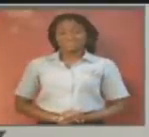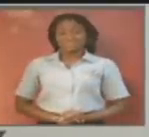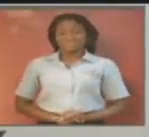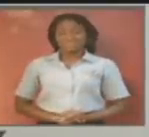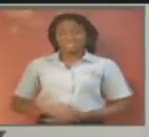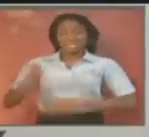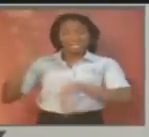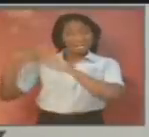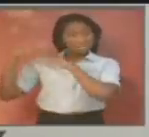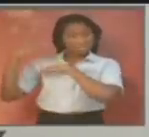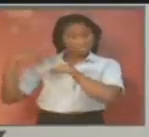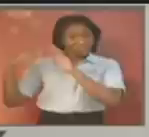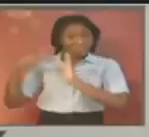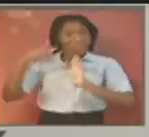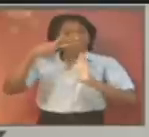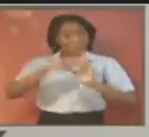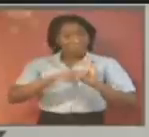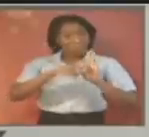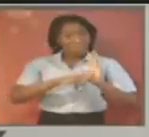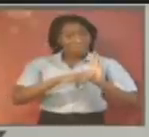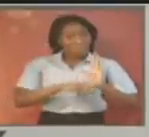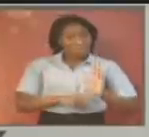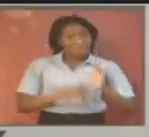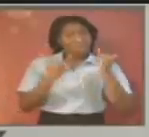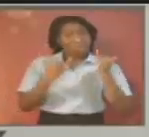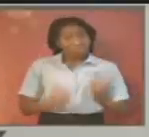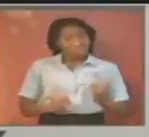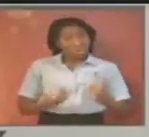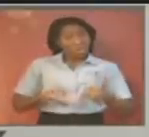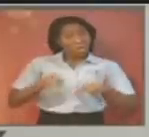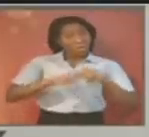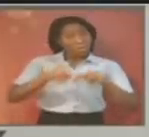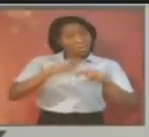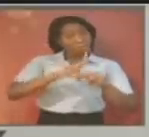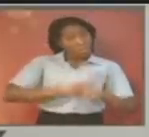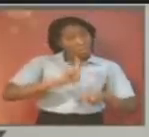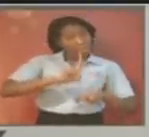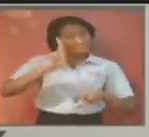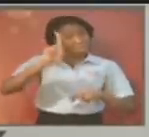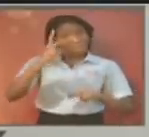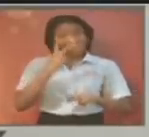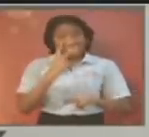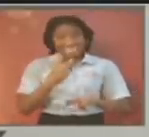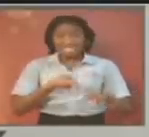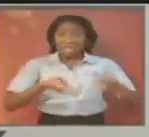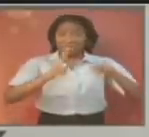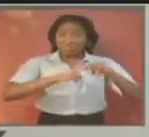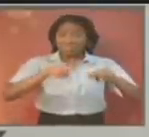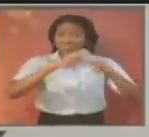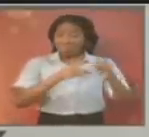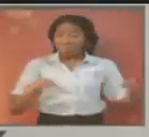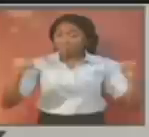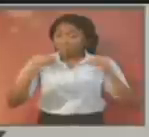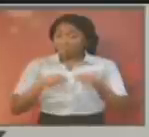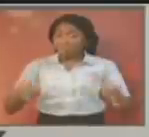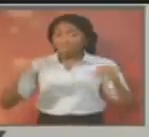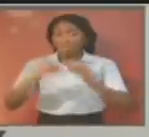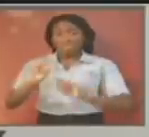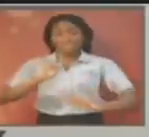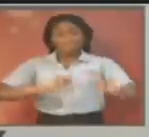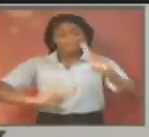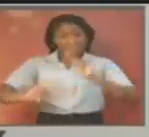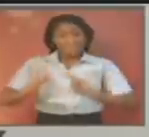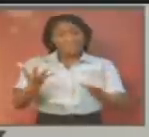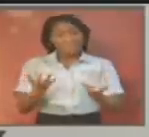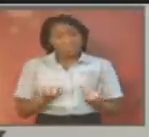less than half of that, okay? So that we are seeing an increase in the uptake. The population